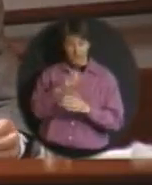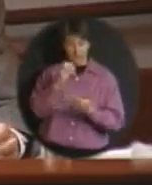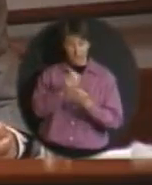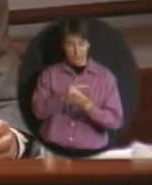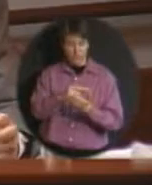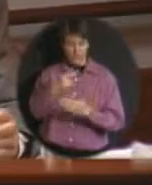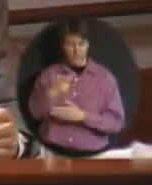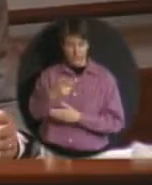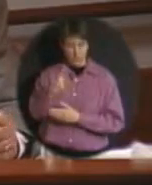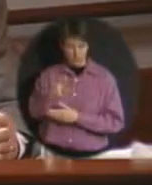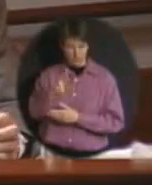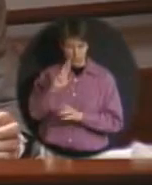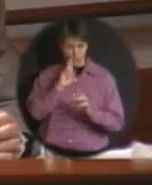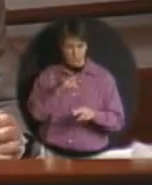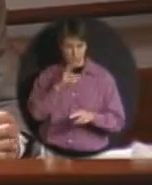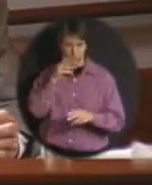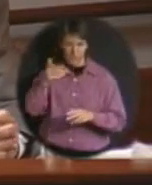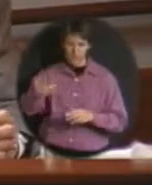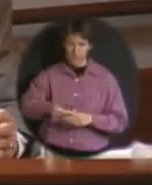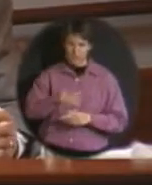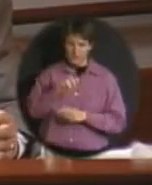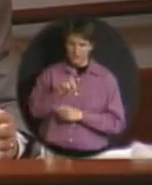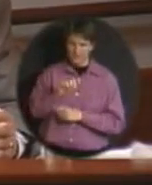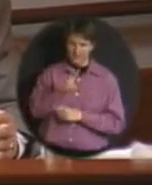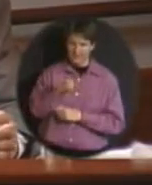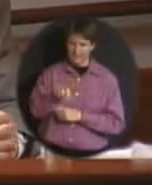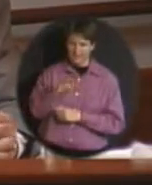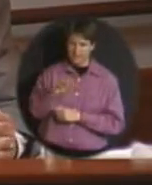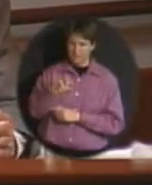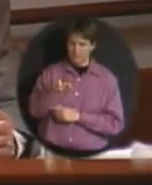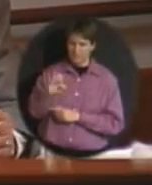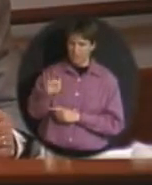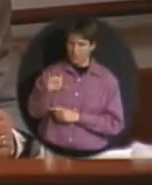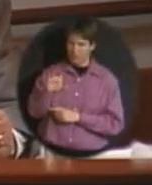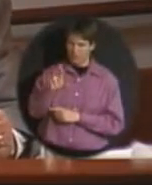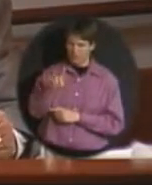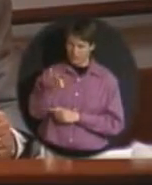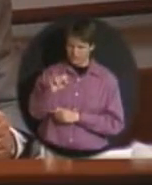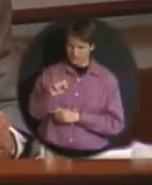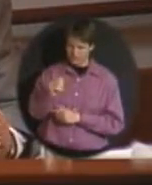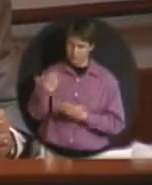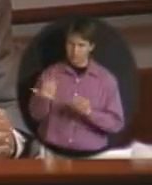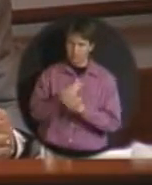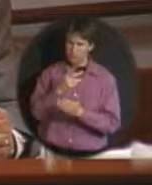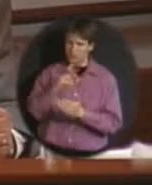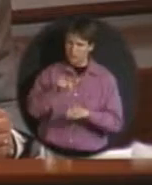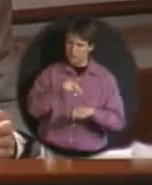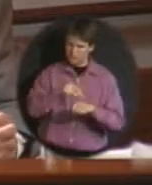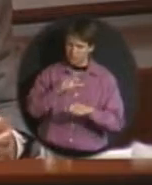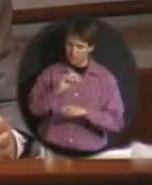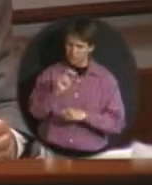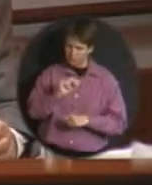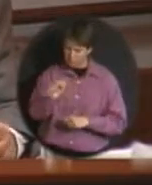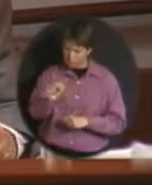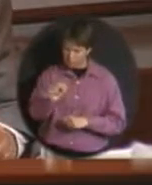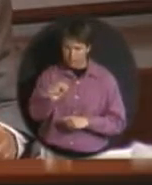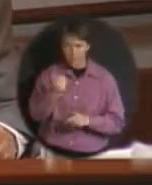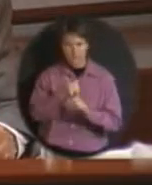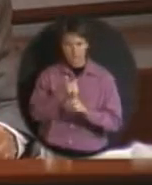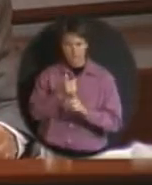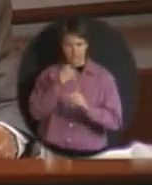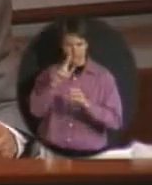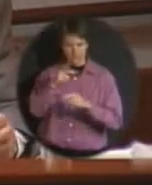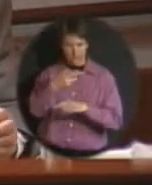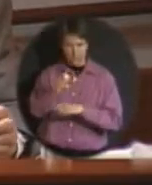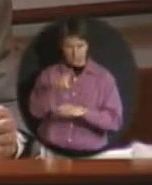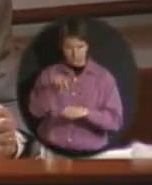we are confirming the hiring of David Morford as the new high school principal at Olathe North. David has served as the high school principal at DeSoto for the past